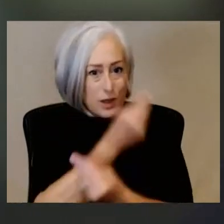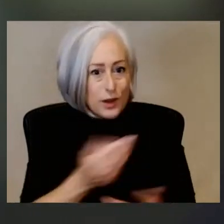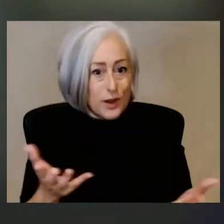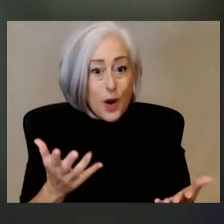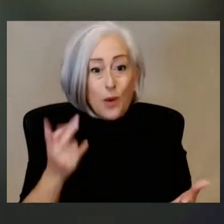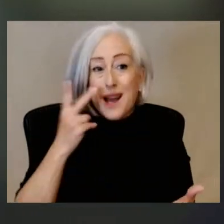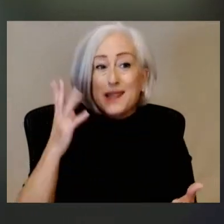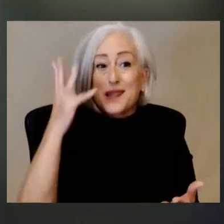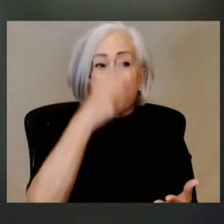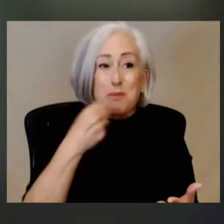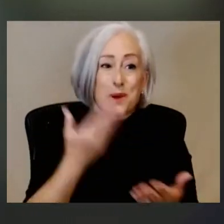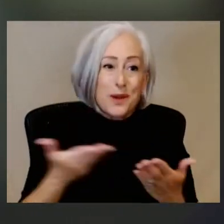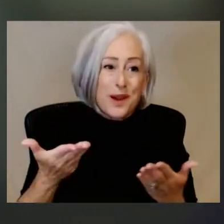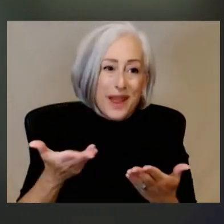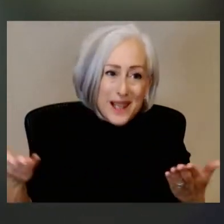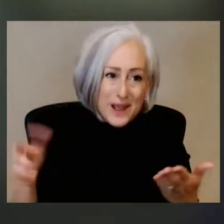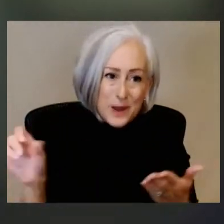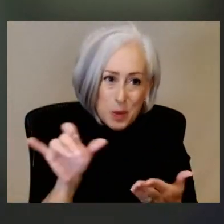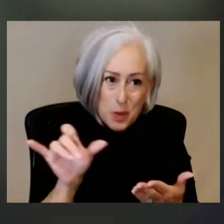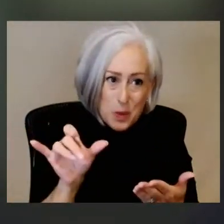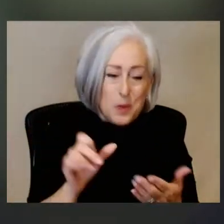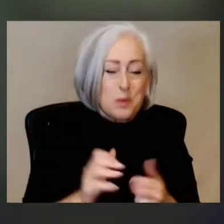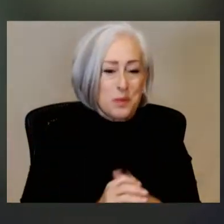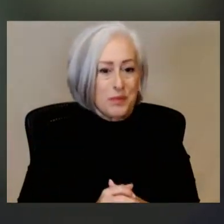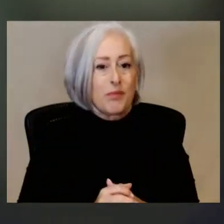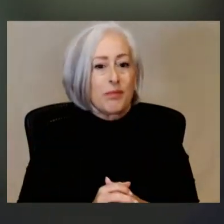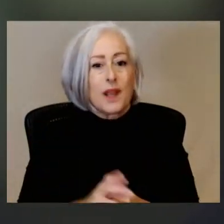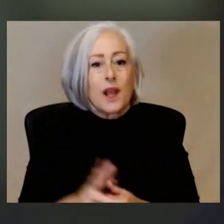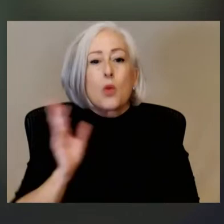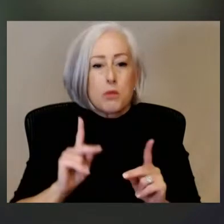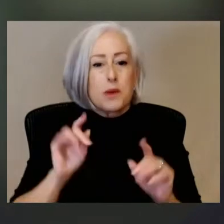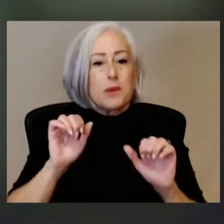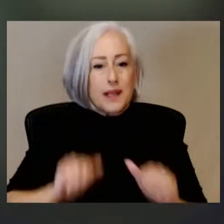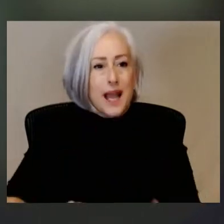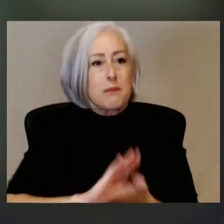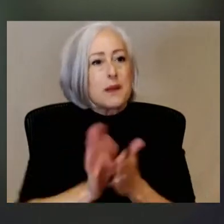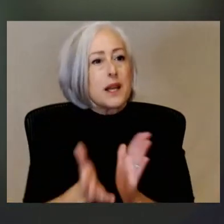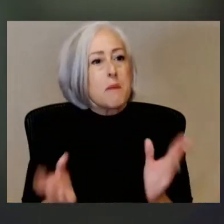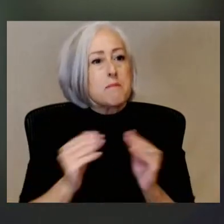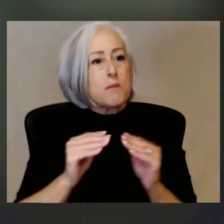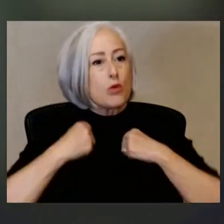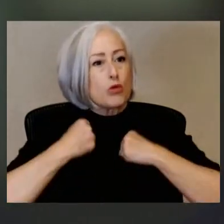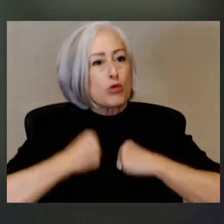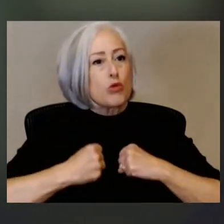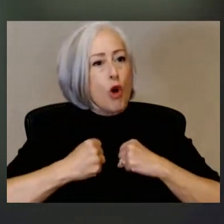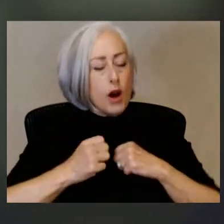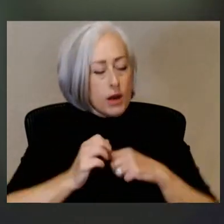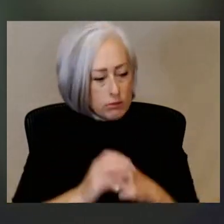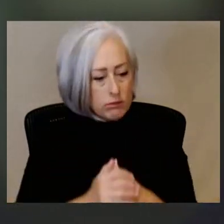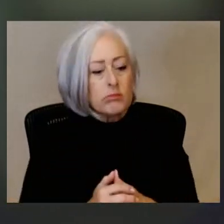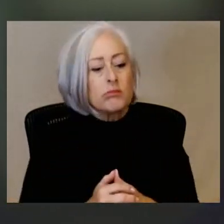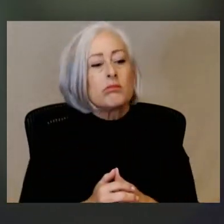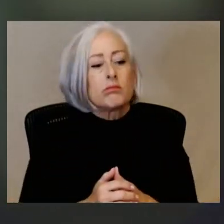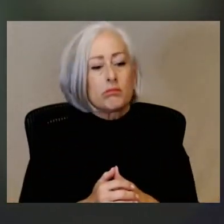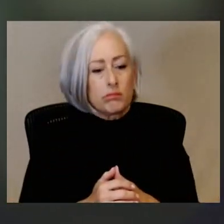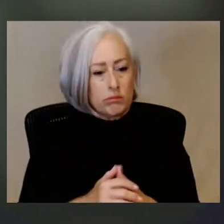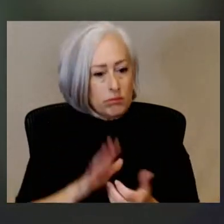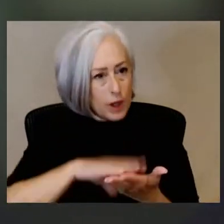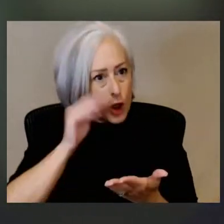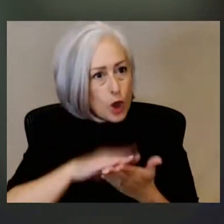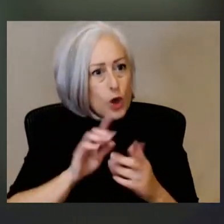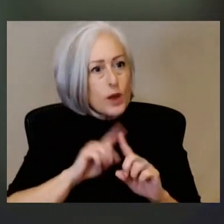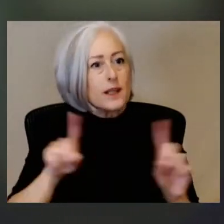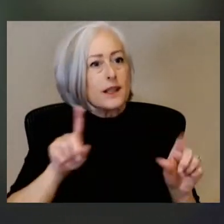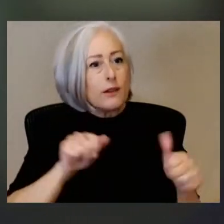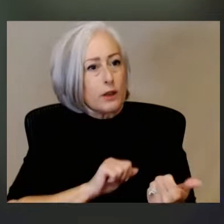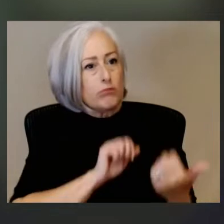beautiful things every day too, where people can become stronger and learn a different way